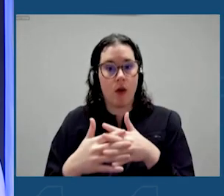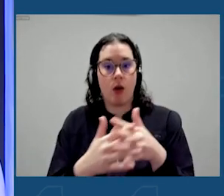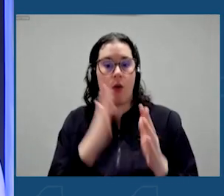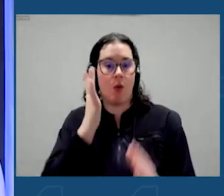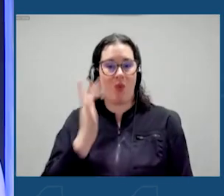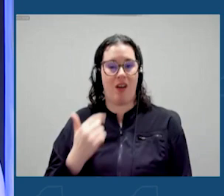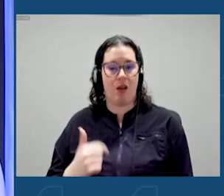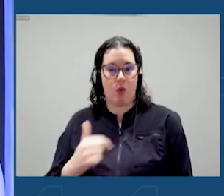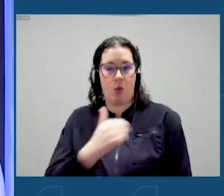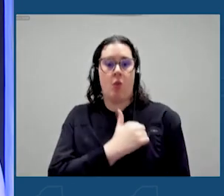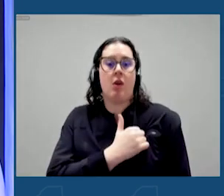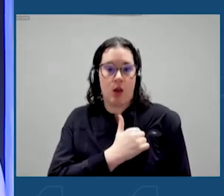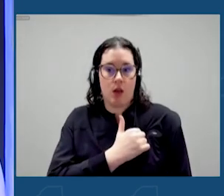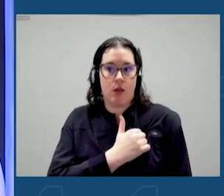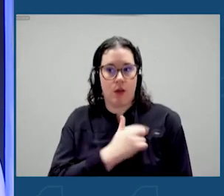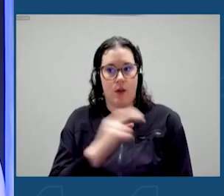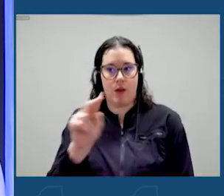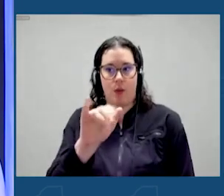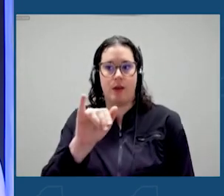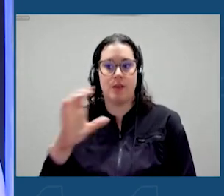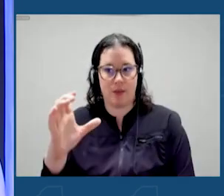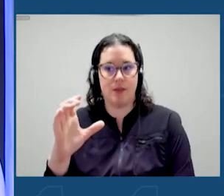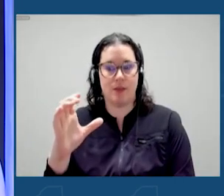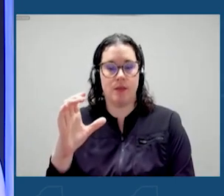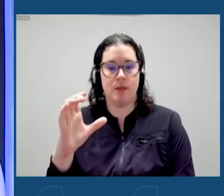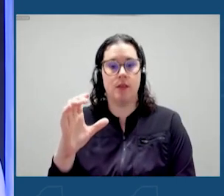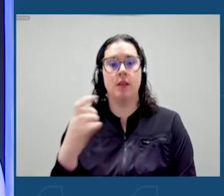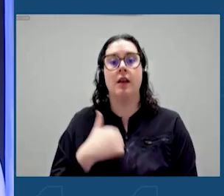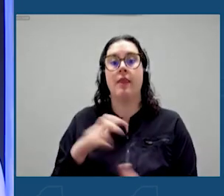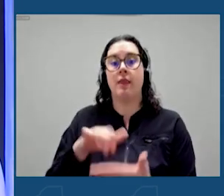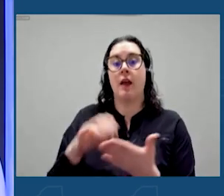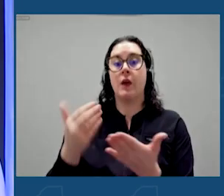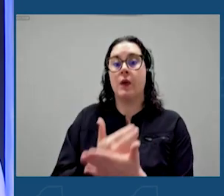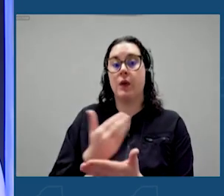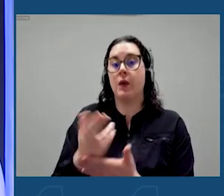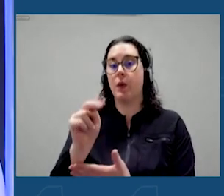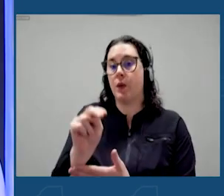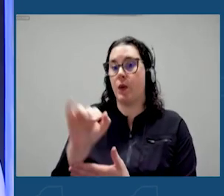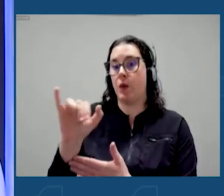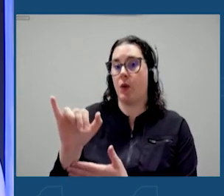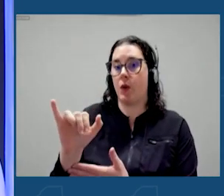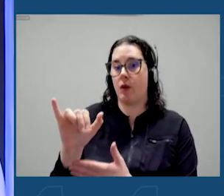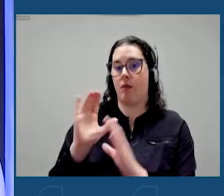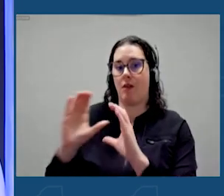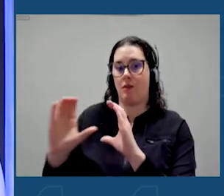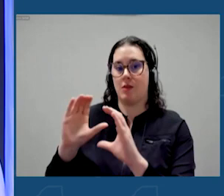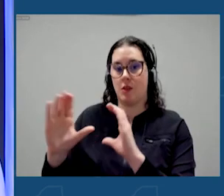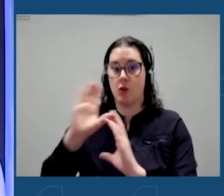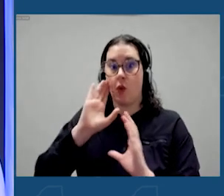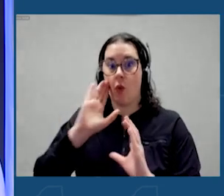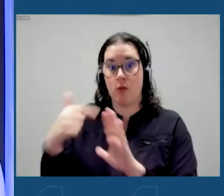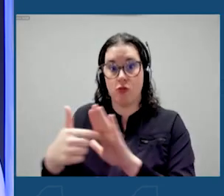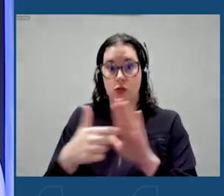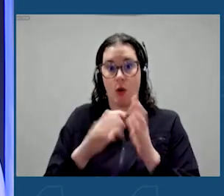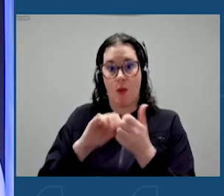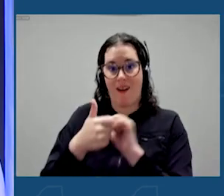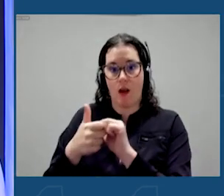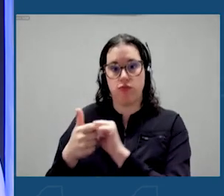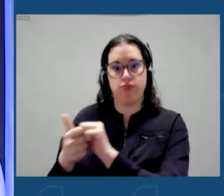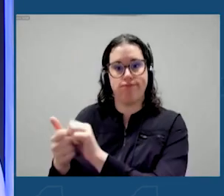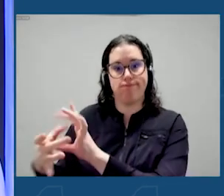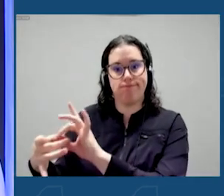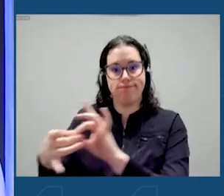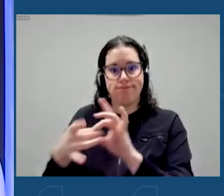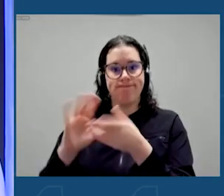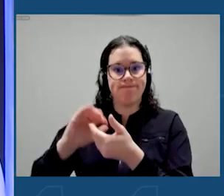are New York. And this new New York conversation is going to show how together we get